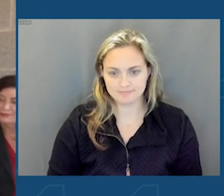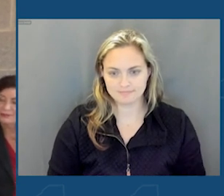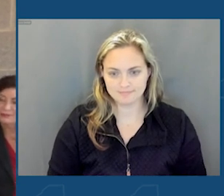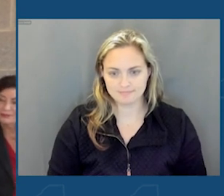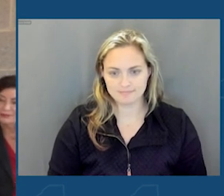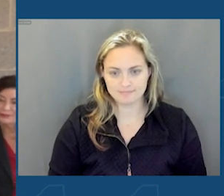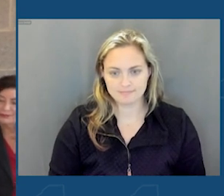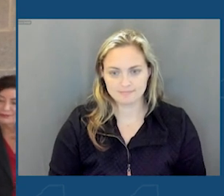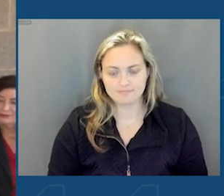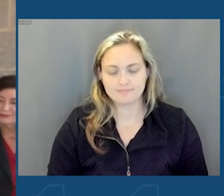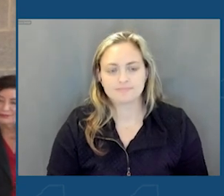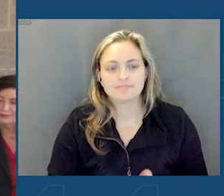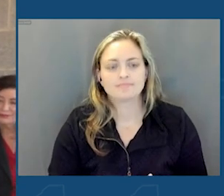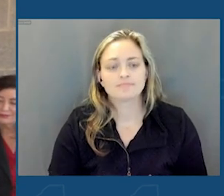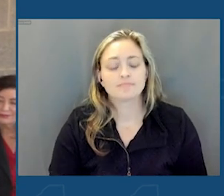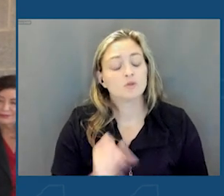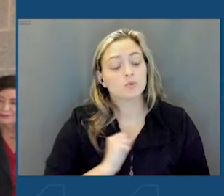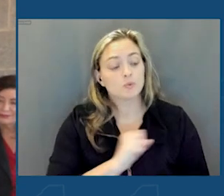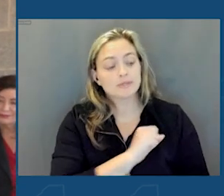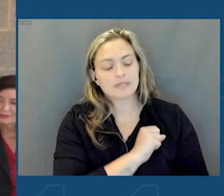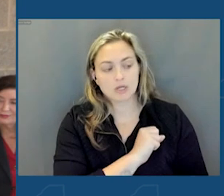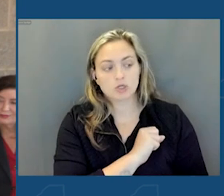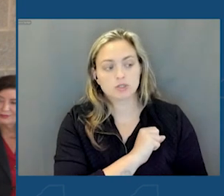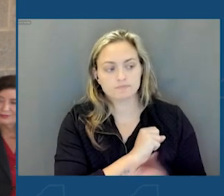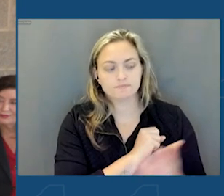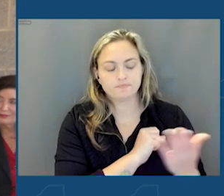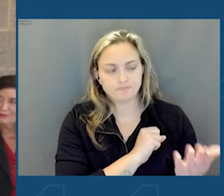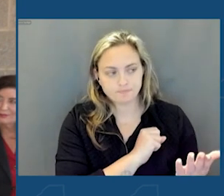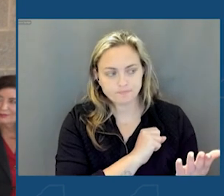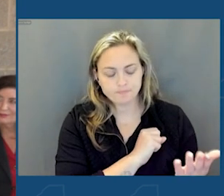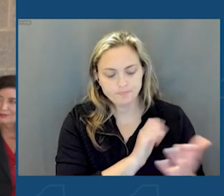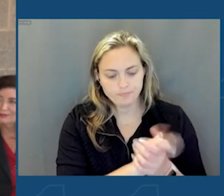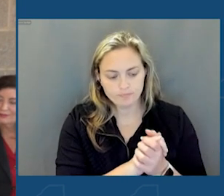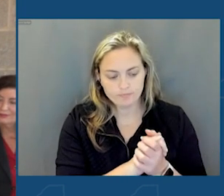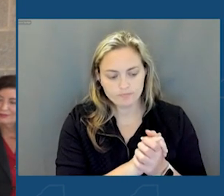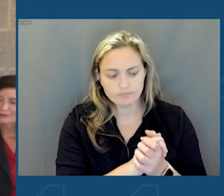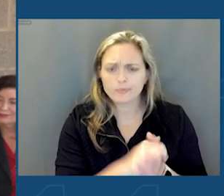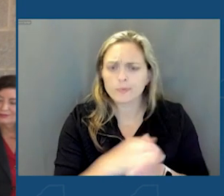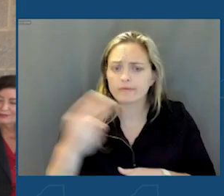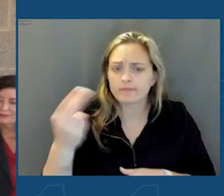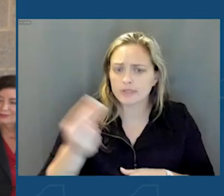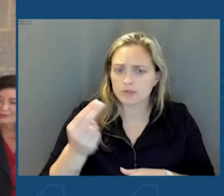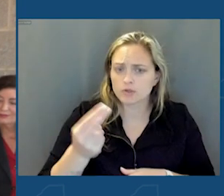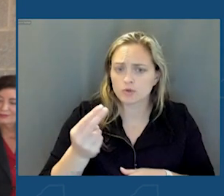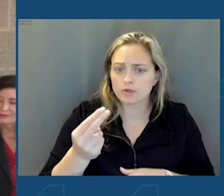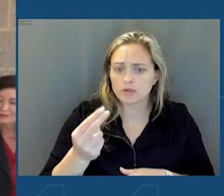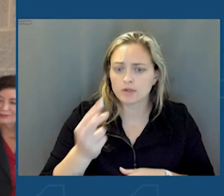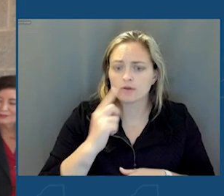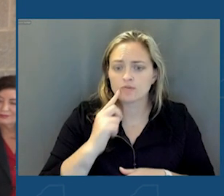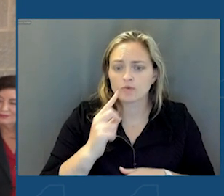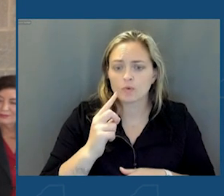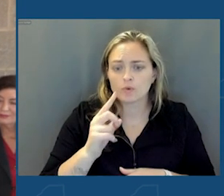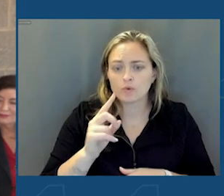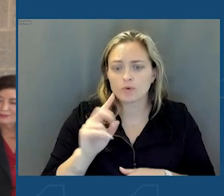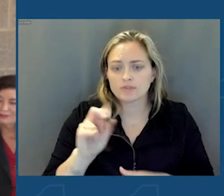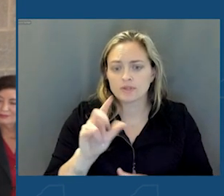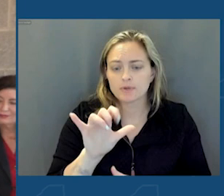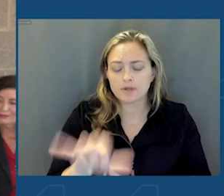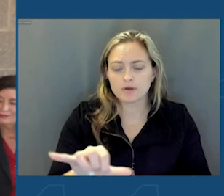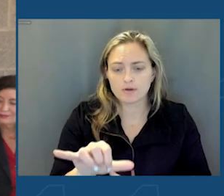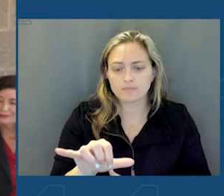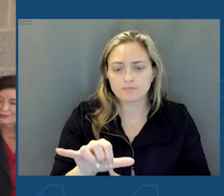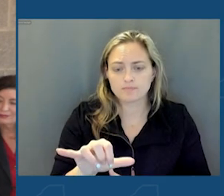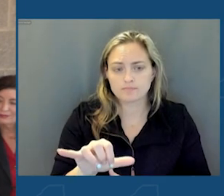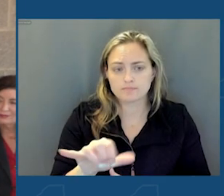Senator Nozzolio gave us history of the cemetery, 25